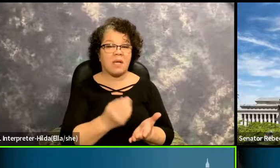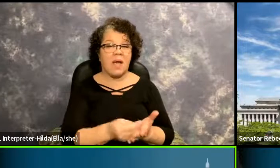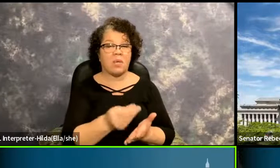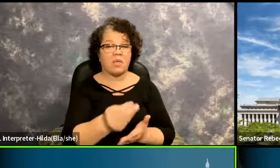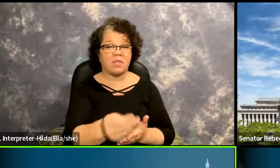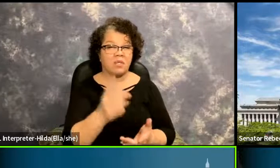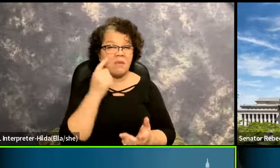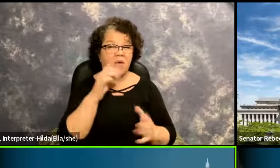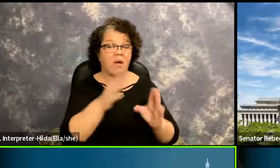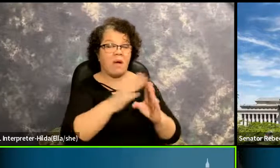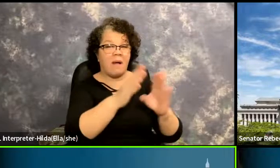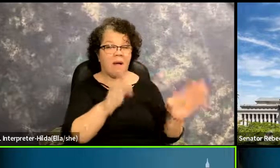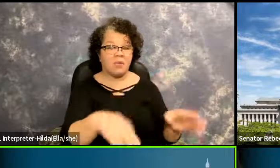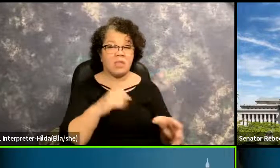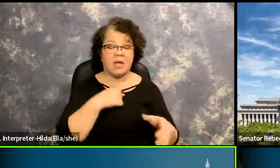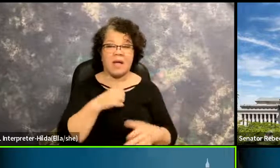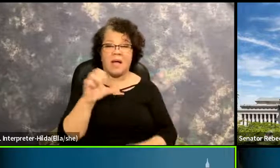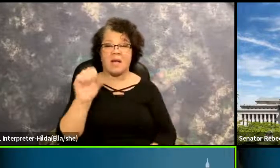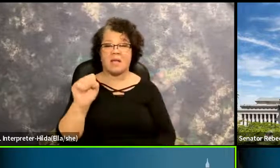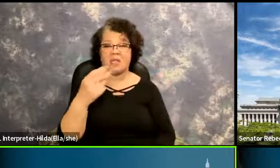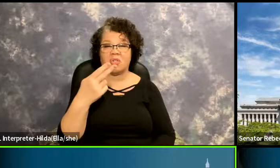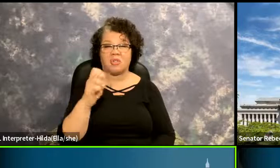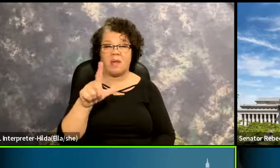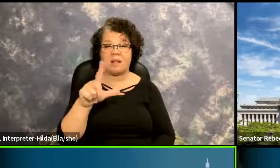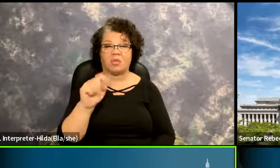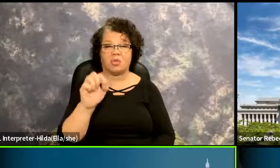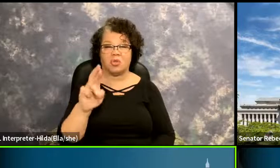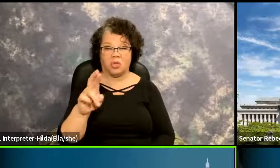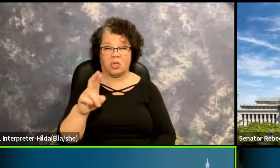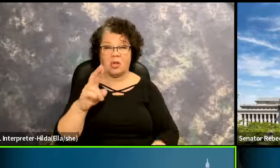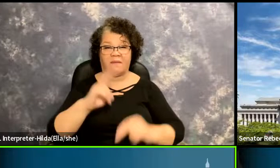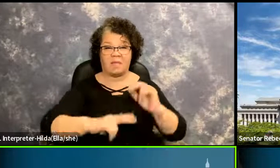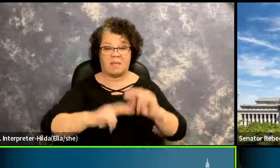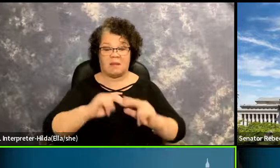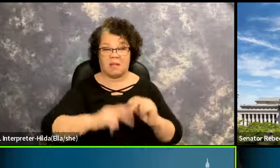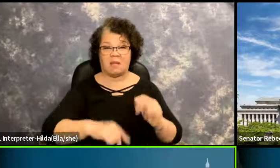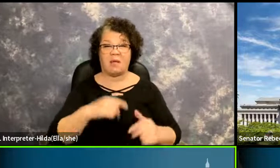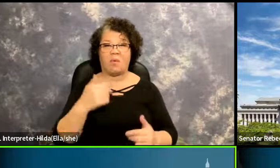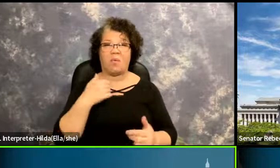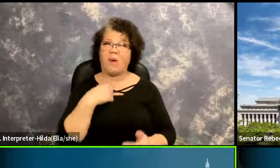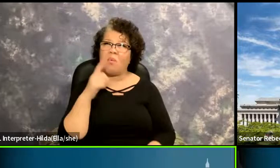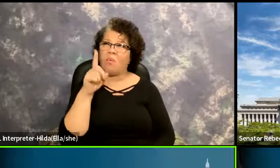shelter facilities. There was a new $100 million